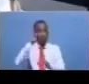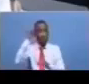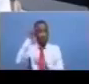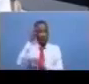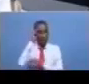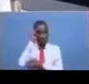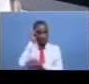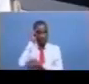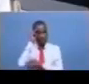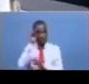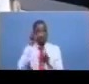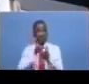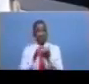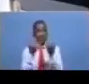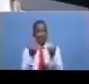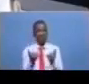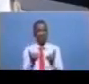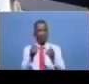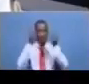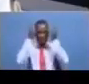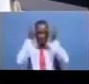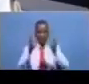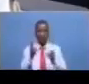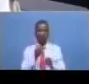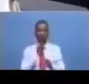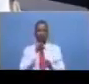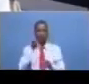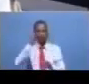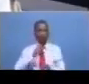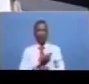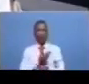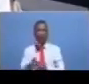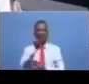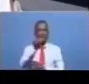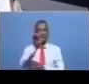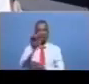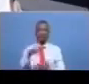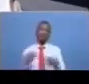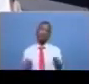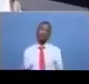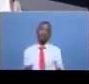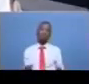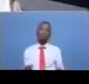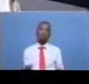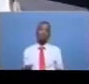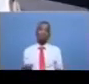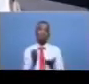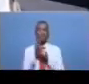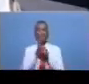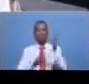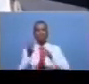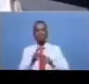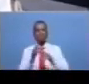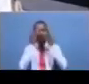Mahama, is that some of these decisions are not going in our favor. And there is a tendency for some of you to be crestfallen